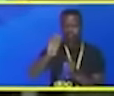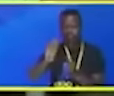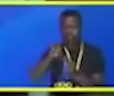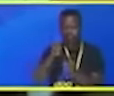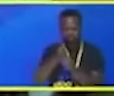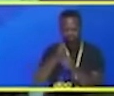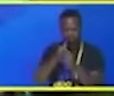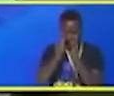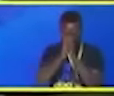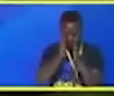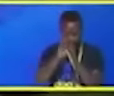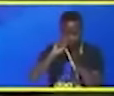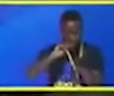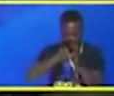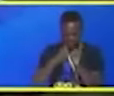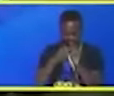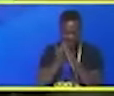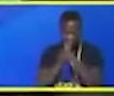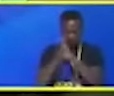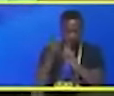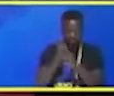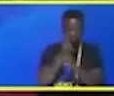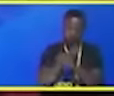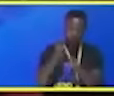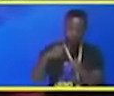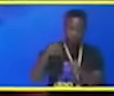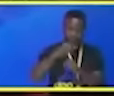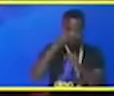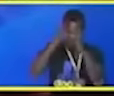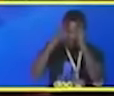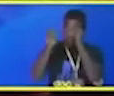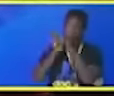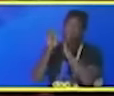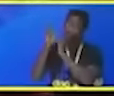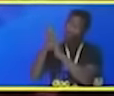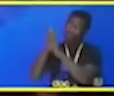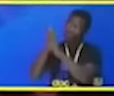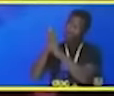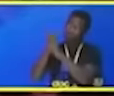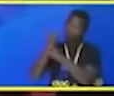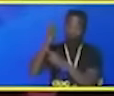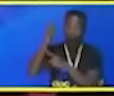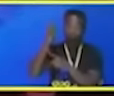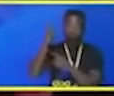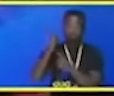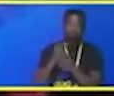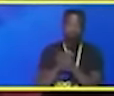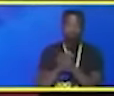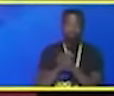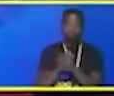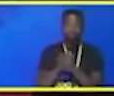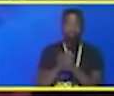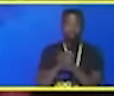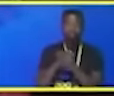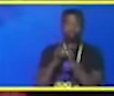For in Jesus, matchless name, we have